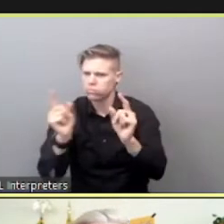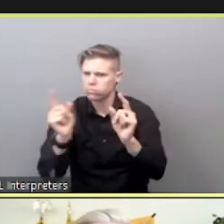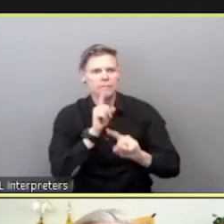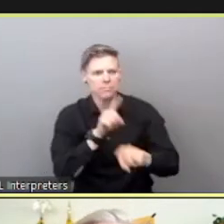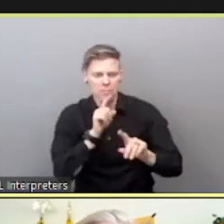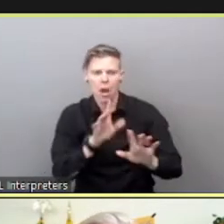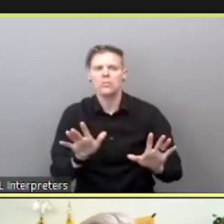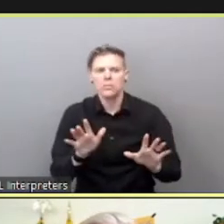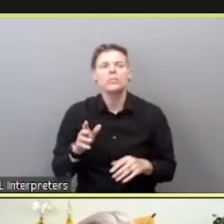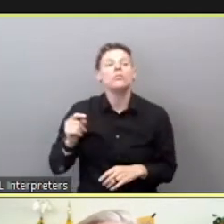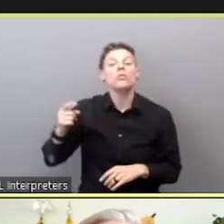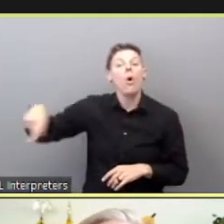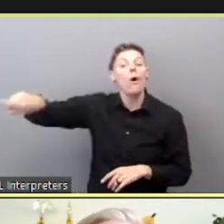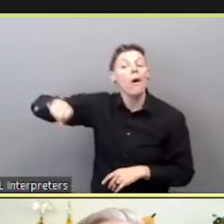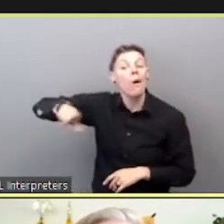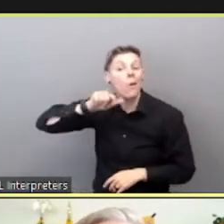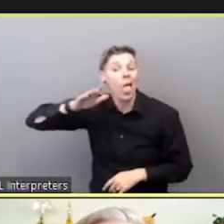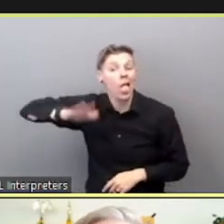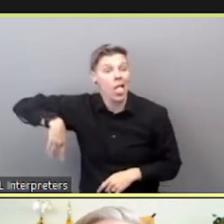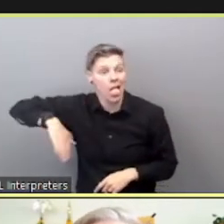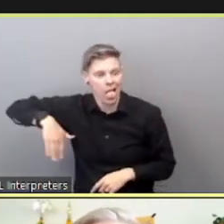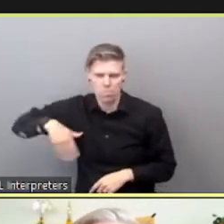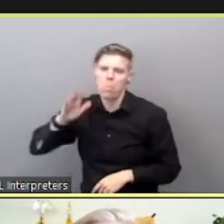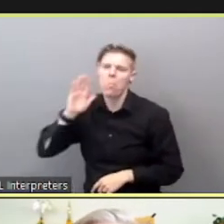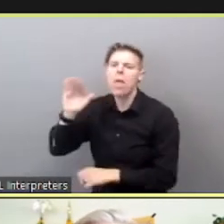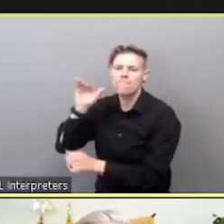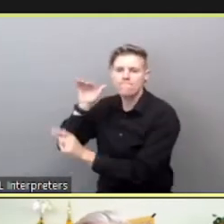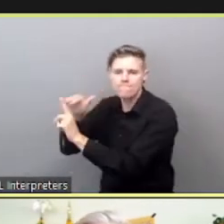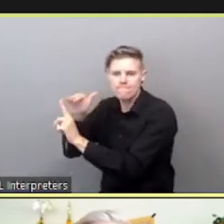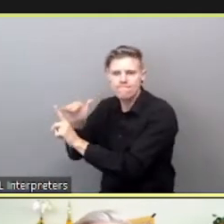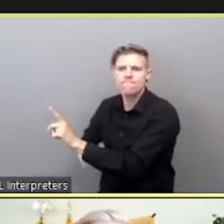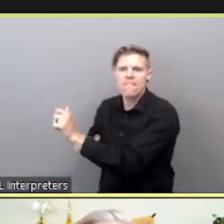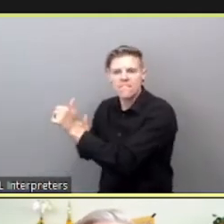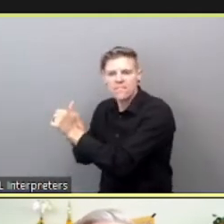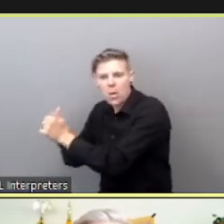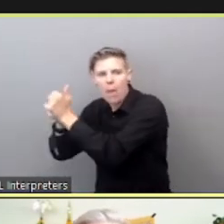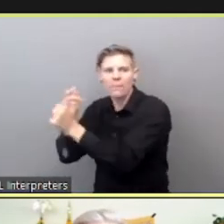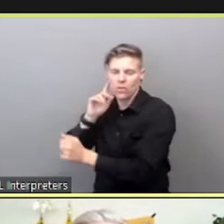to report, and the fine can be waived if they